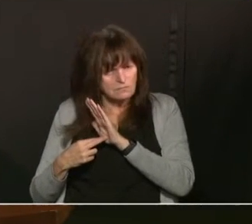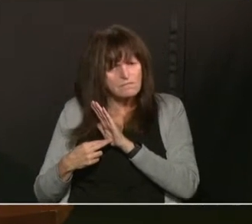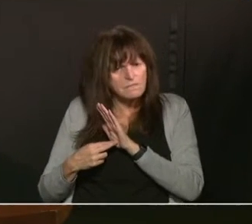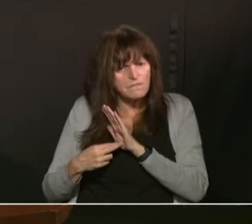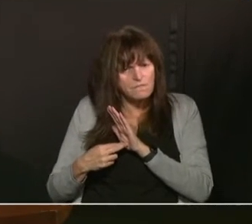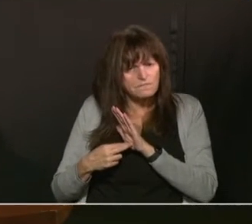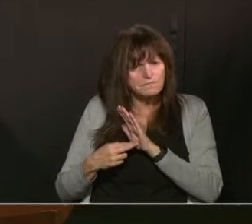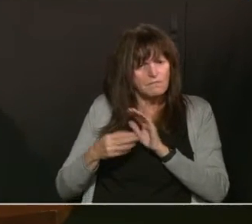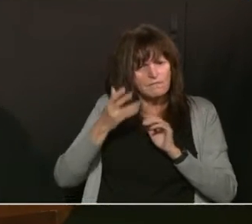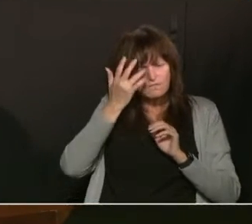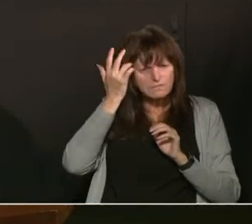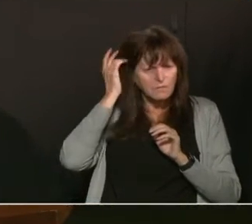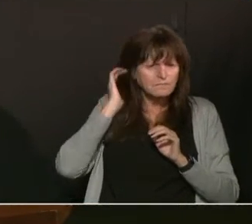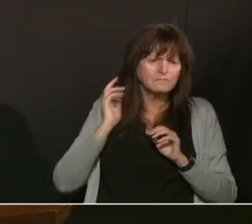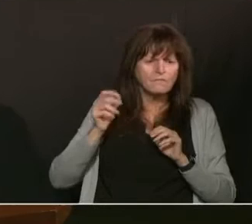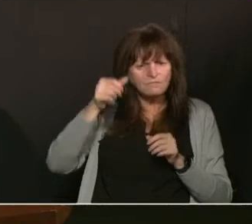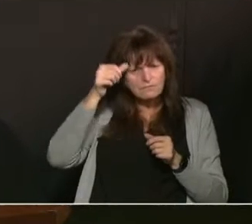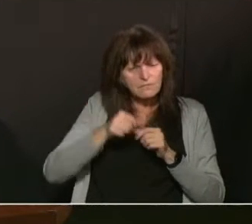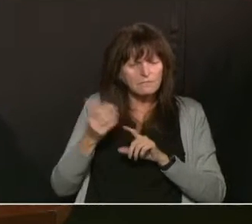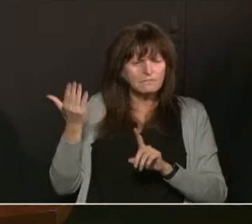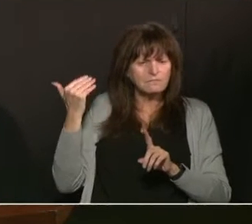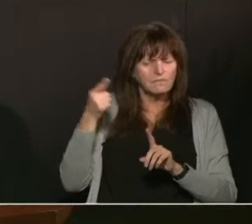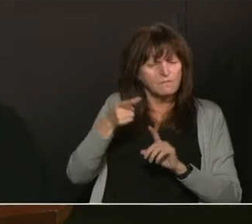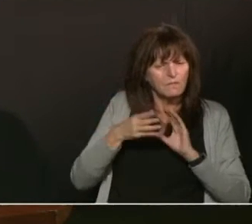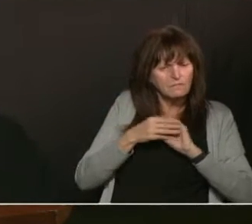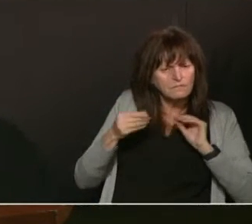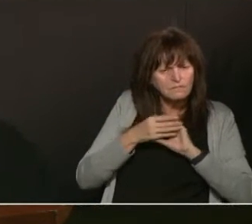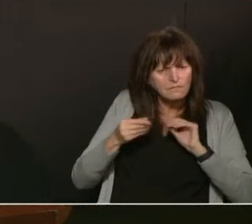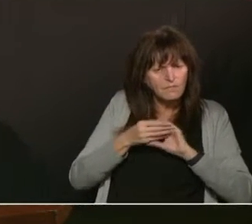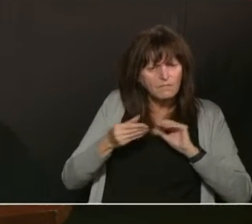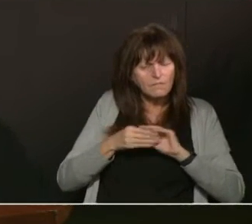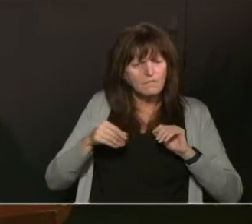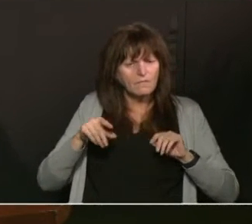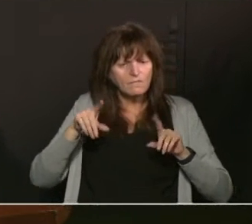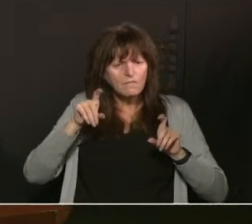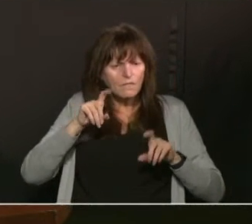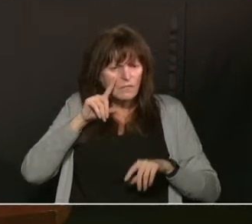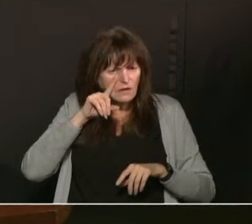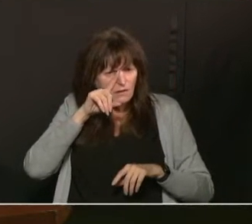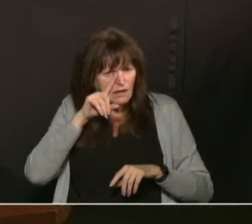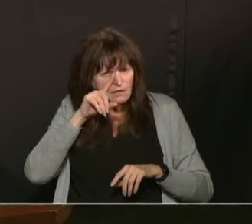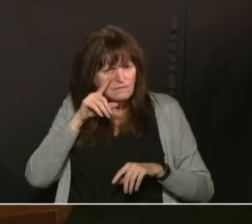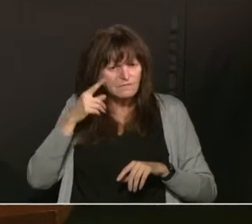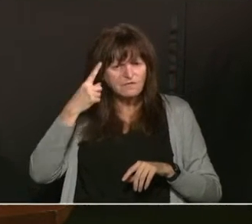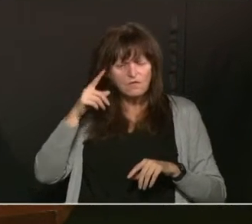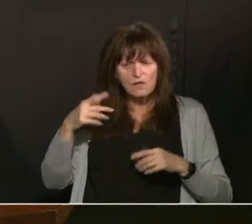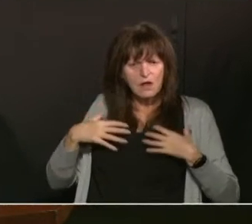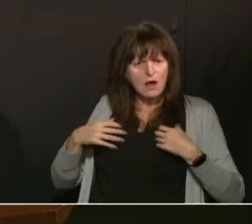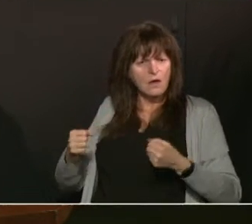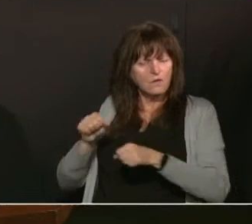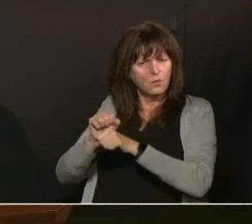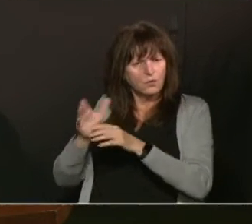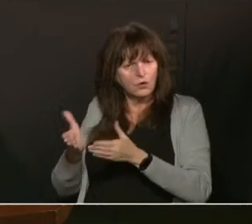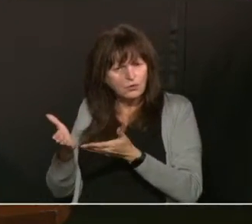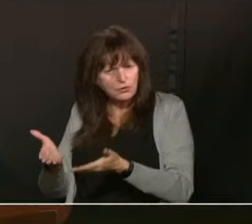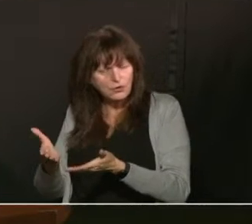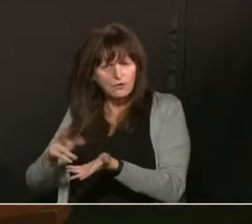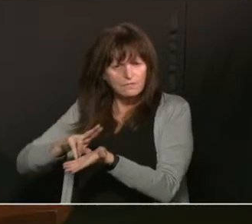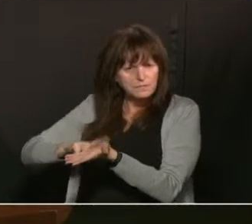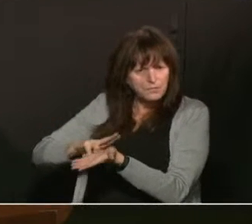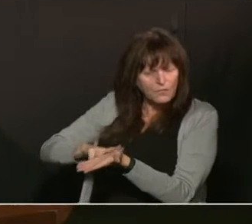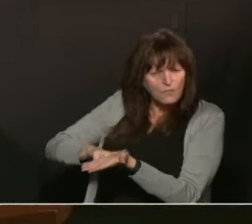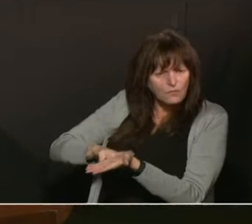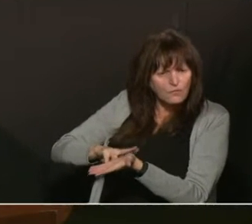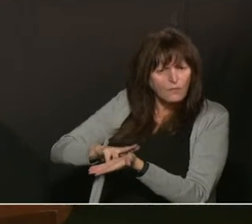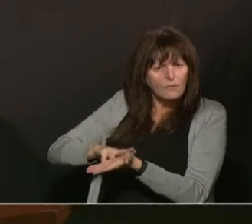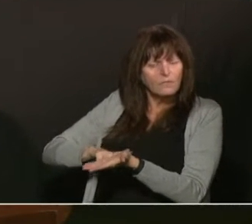talk about bringing in test to stay for healthcare workers, for nurses, based on the idea that we just can't have that number of